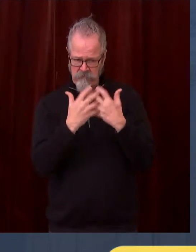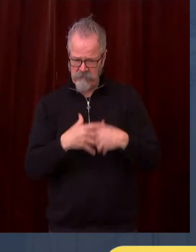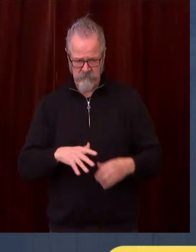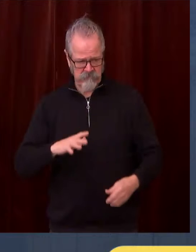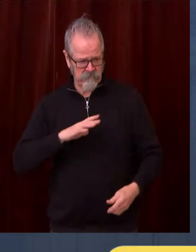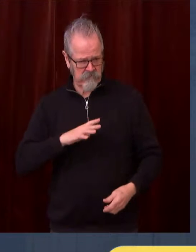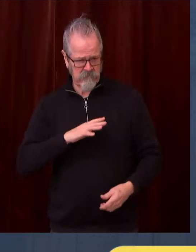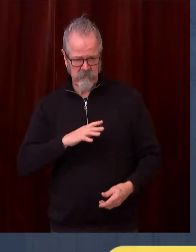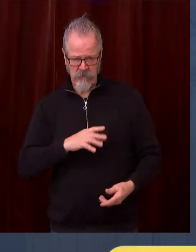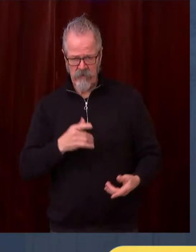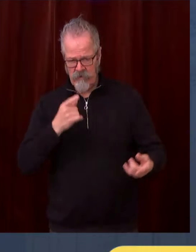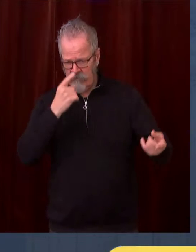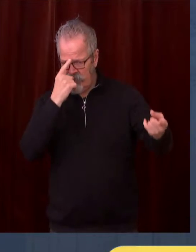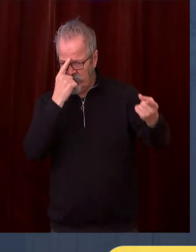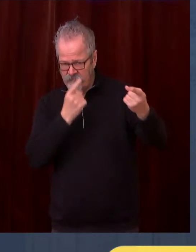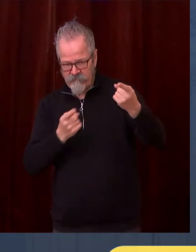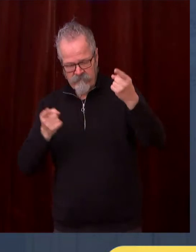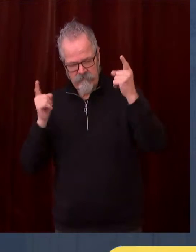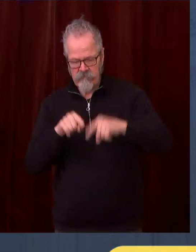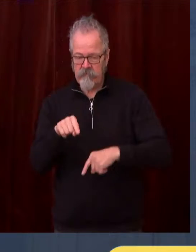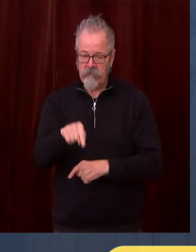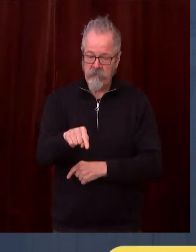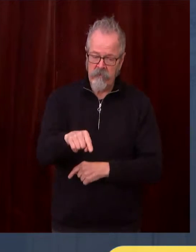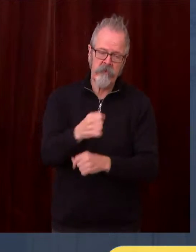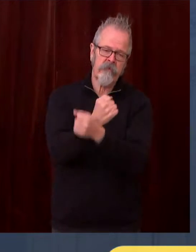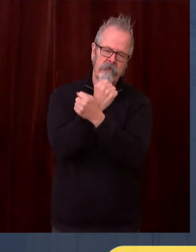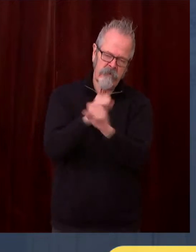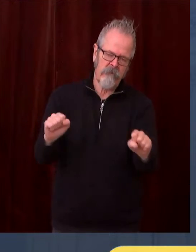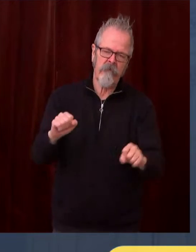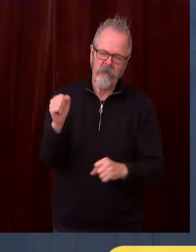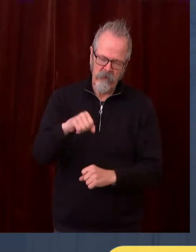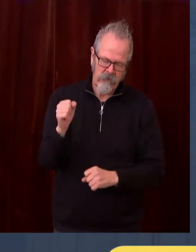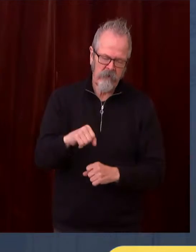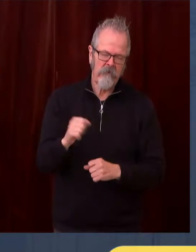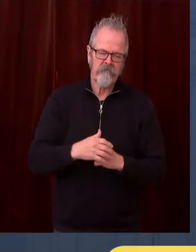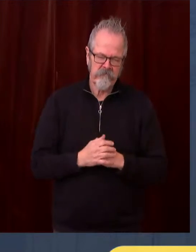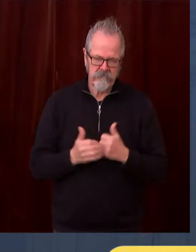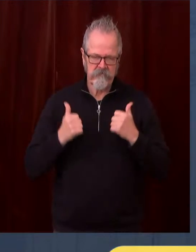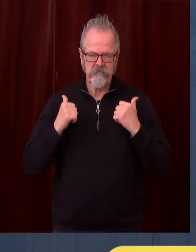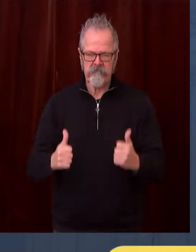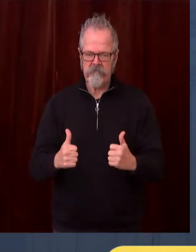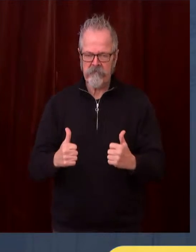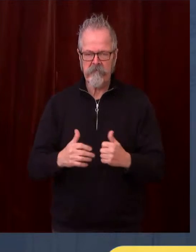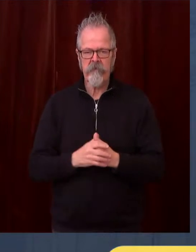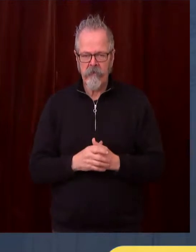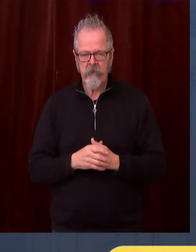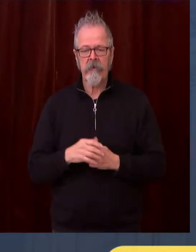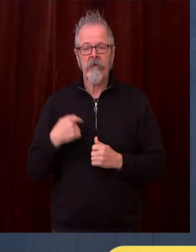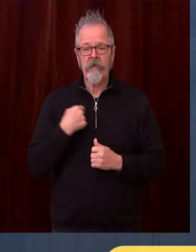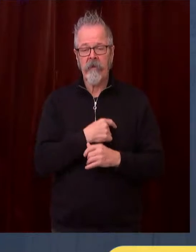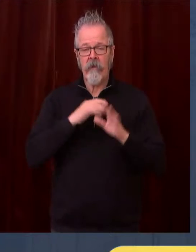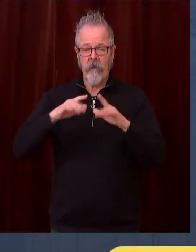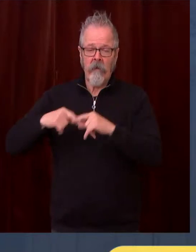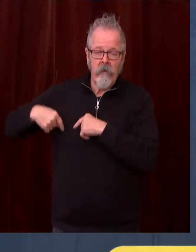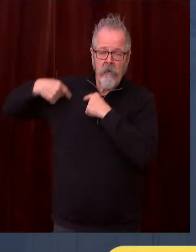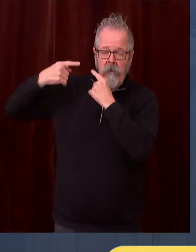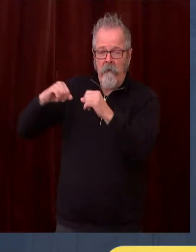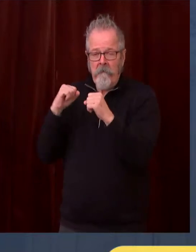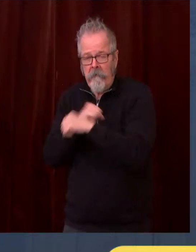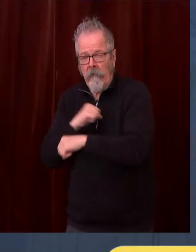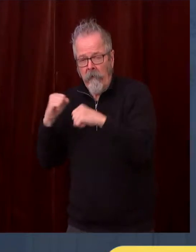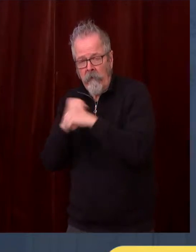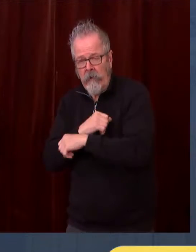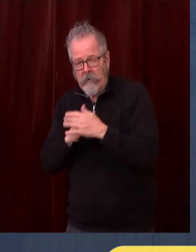begin to use this this vaccine against this virus, and add that to our tools that we have been